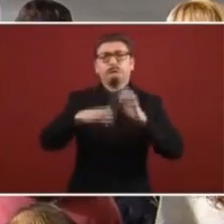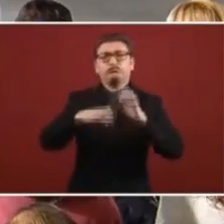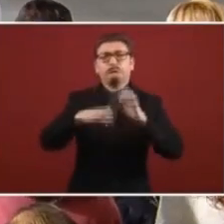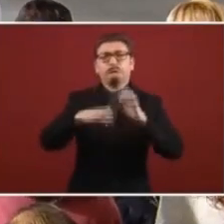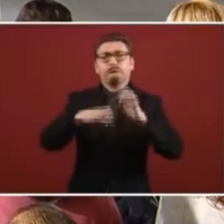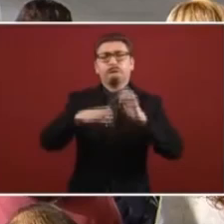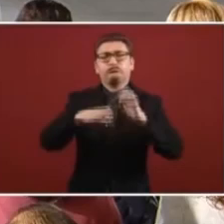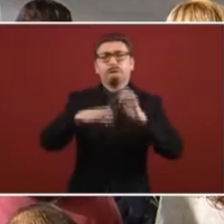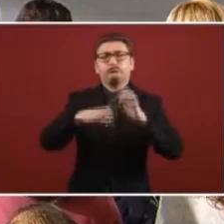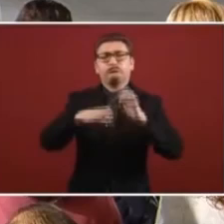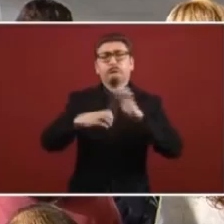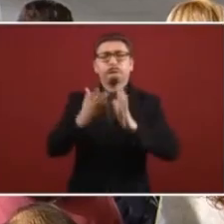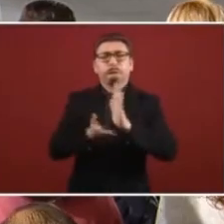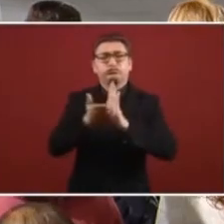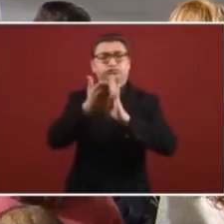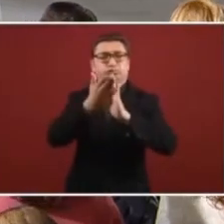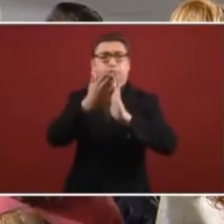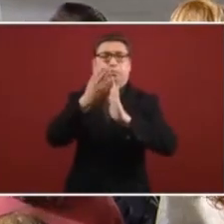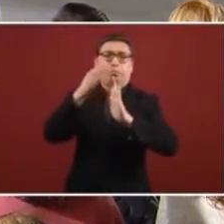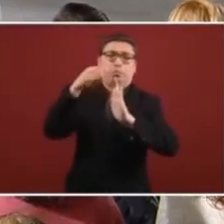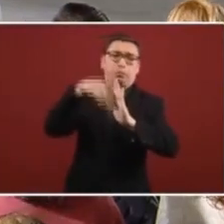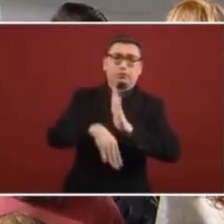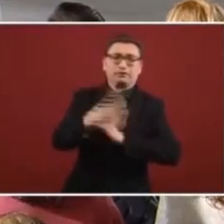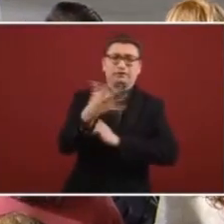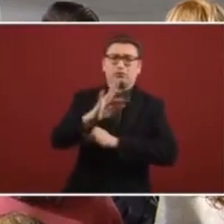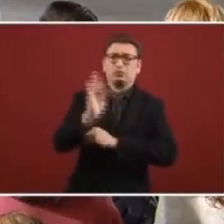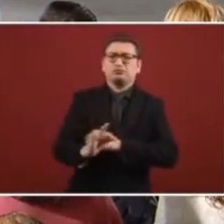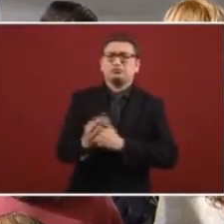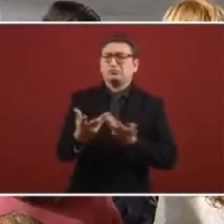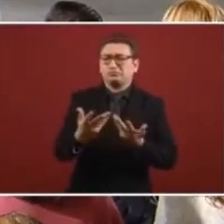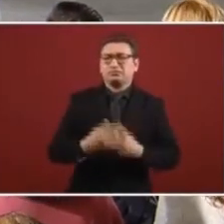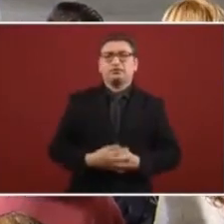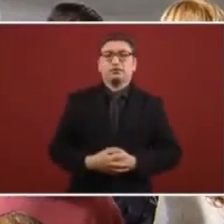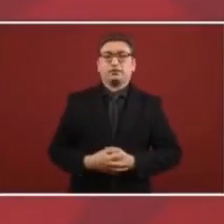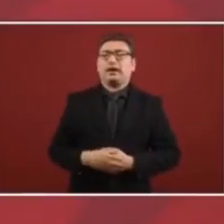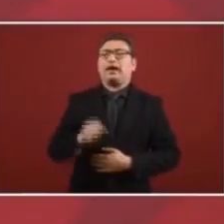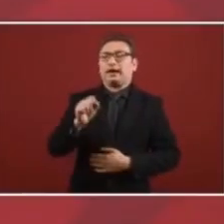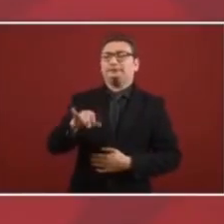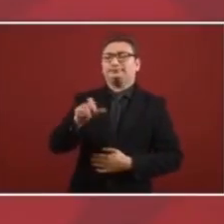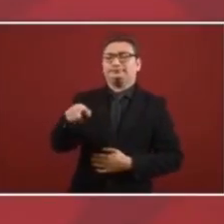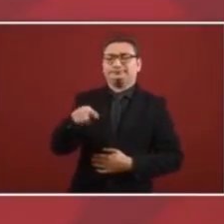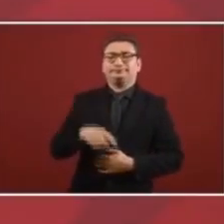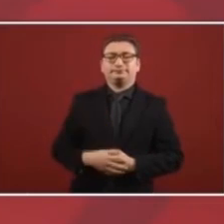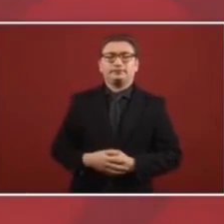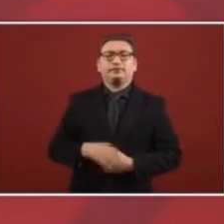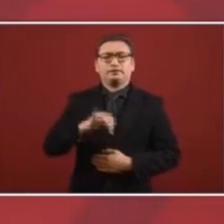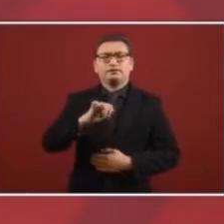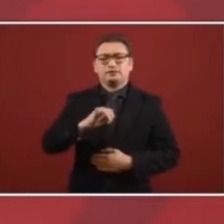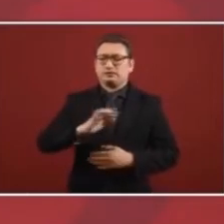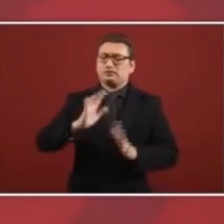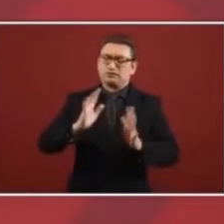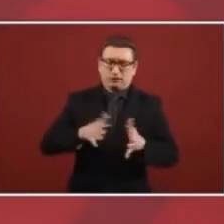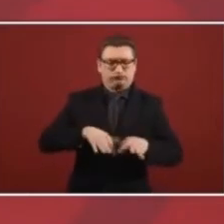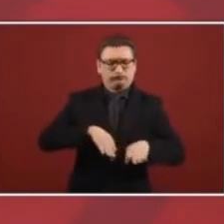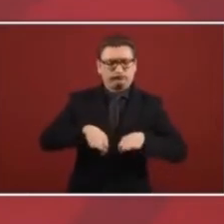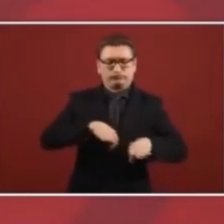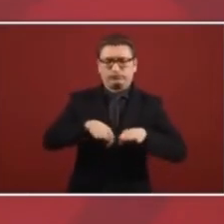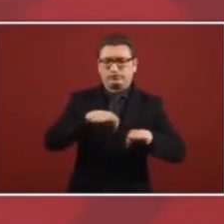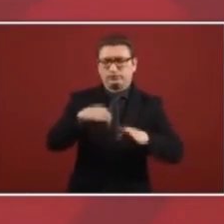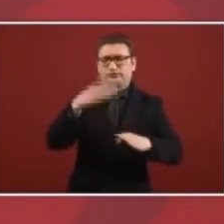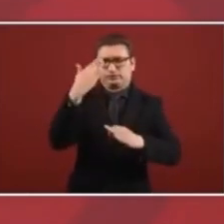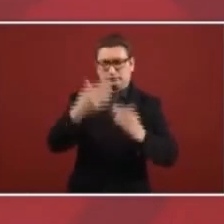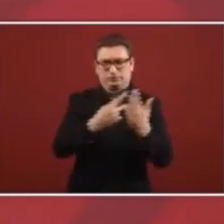had dropped in by 10%. sí, se está ya trabajando en el plan